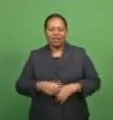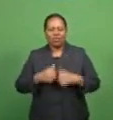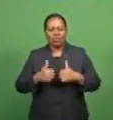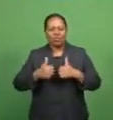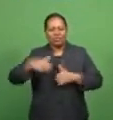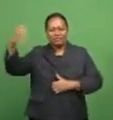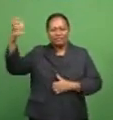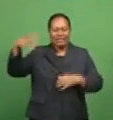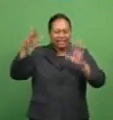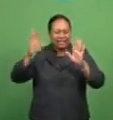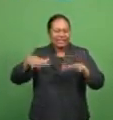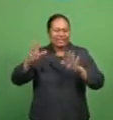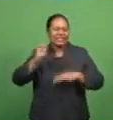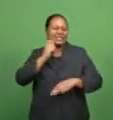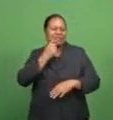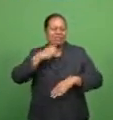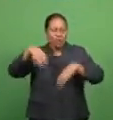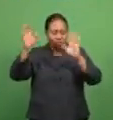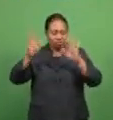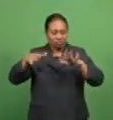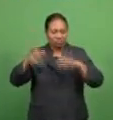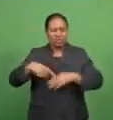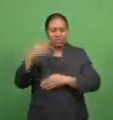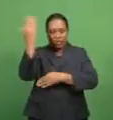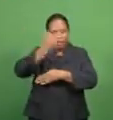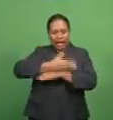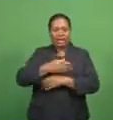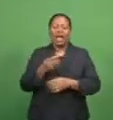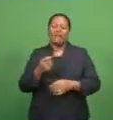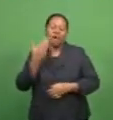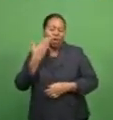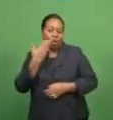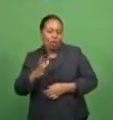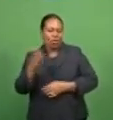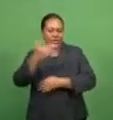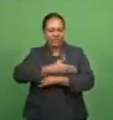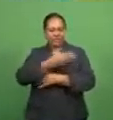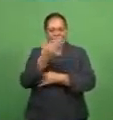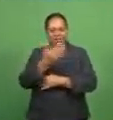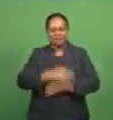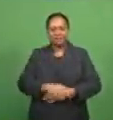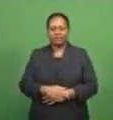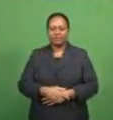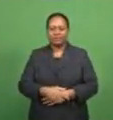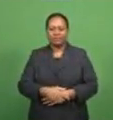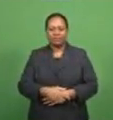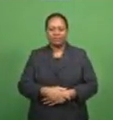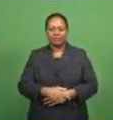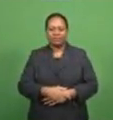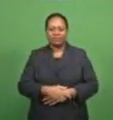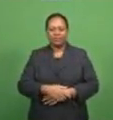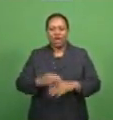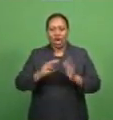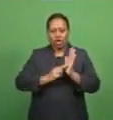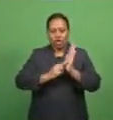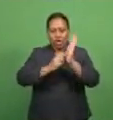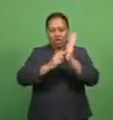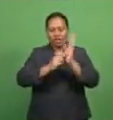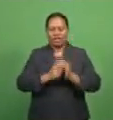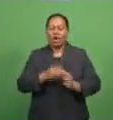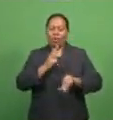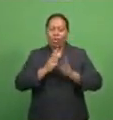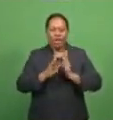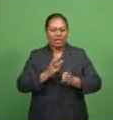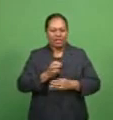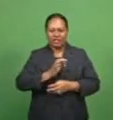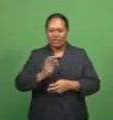of showers later tonight. After a hot day, it might help in cooling off. And up north, the weather did